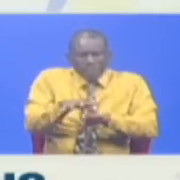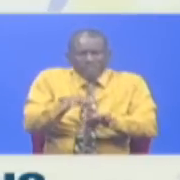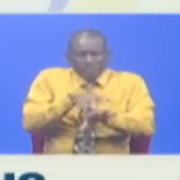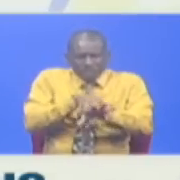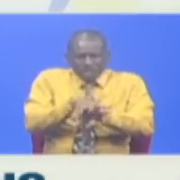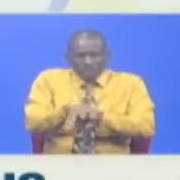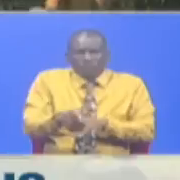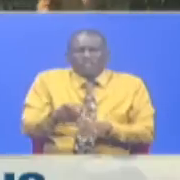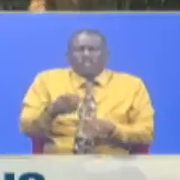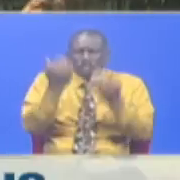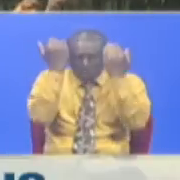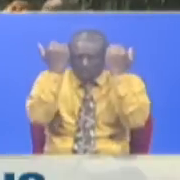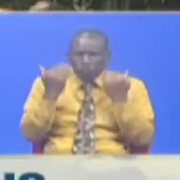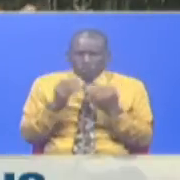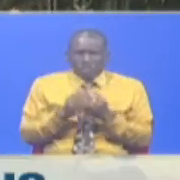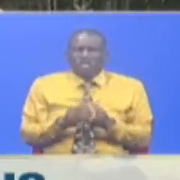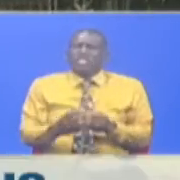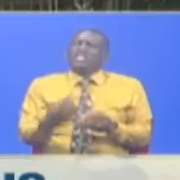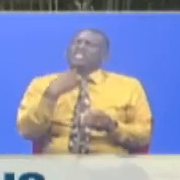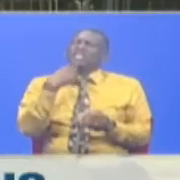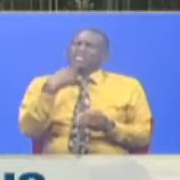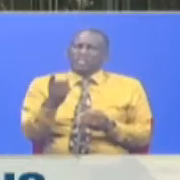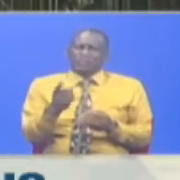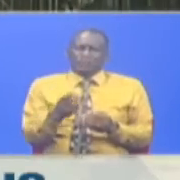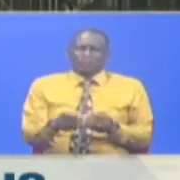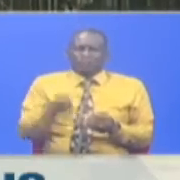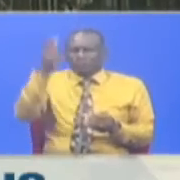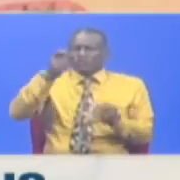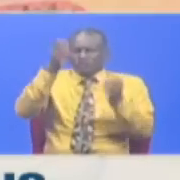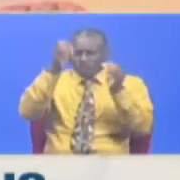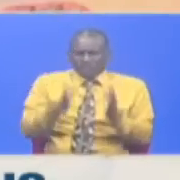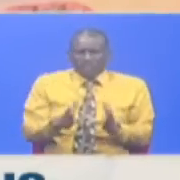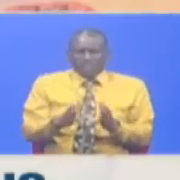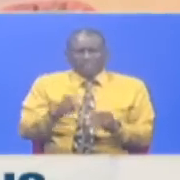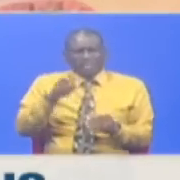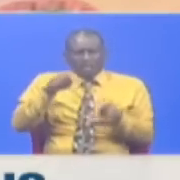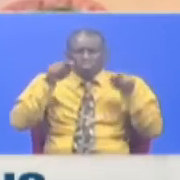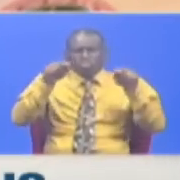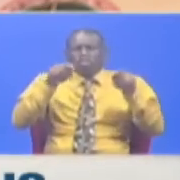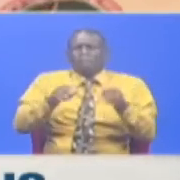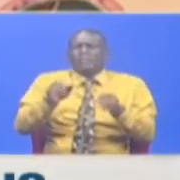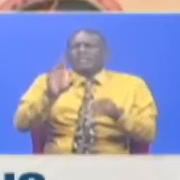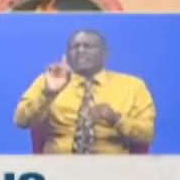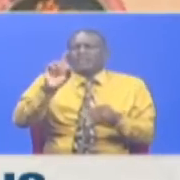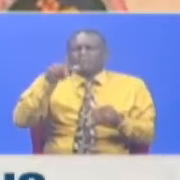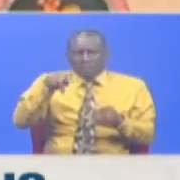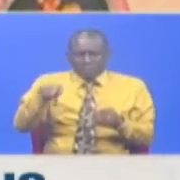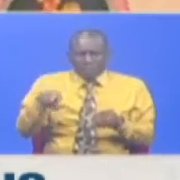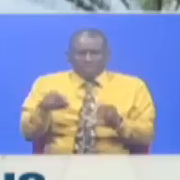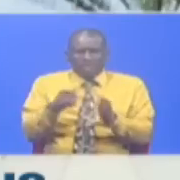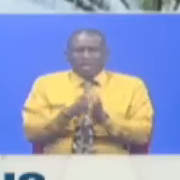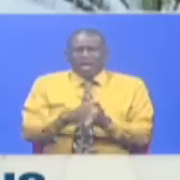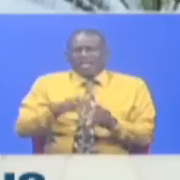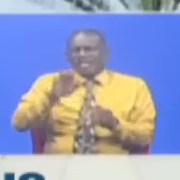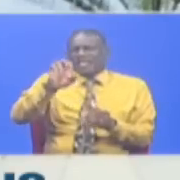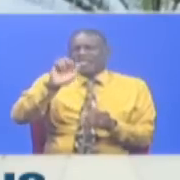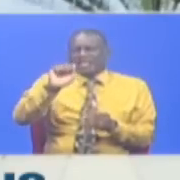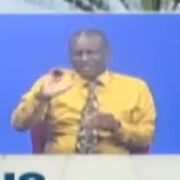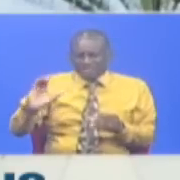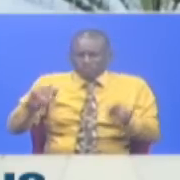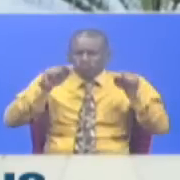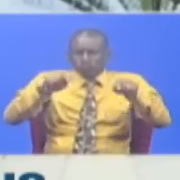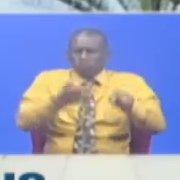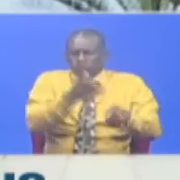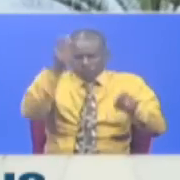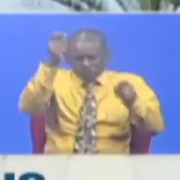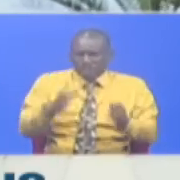in the courts. The said compromised judges stand accused by the Director of Public Prosecutions and the Ethics and Anti-Corruption Commission